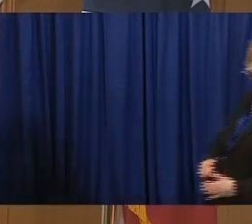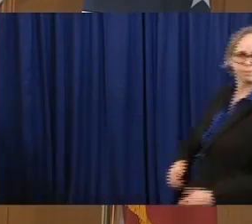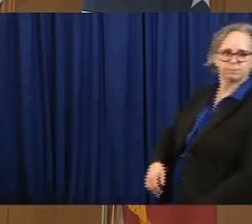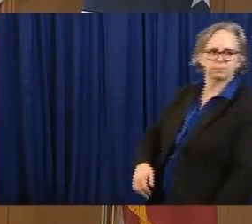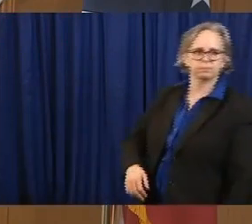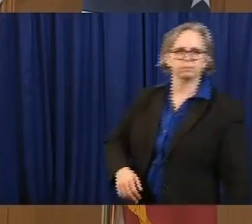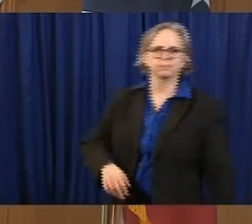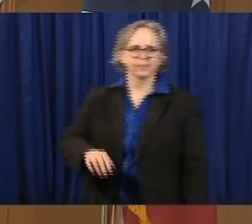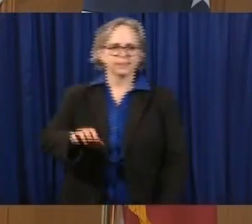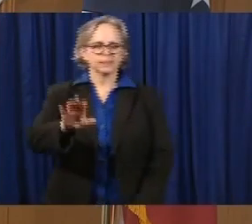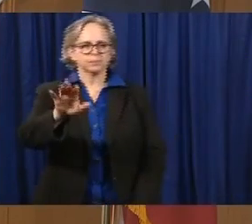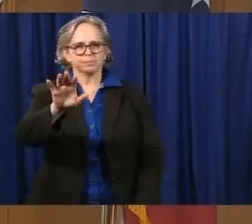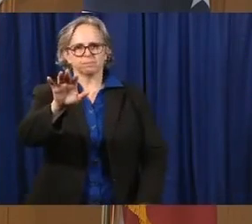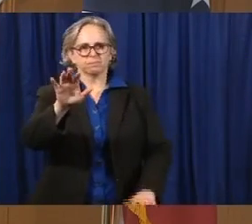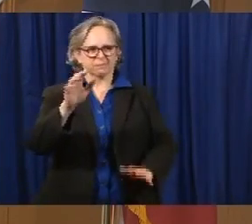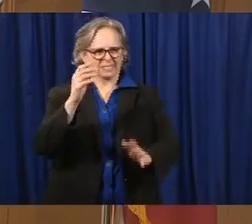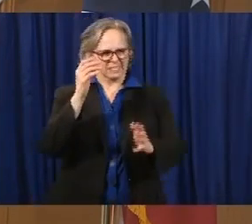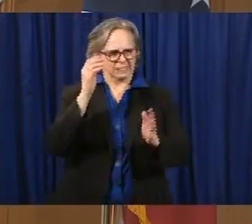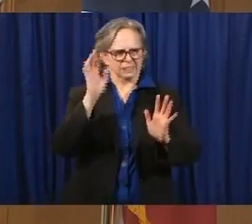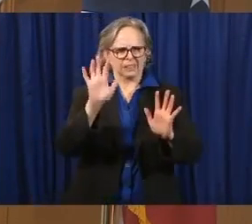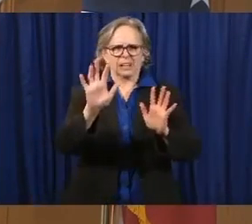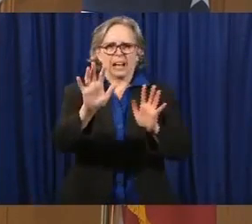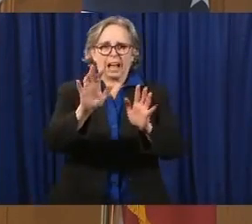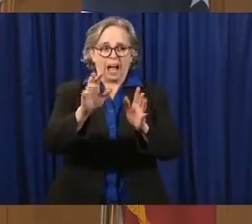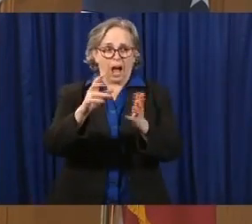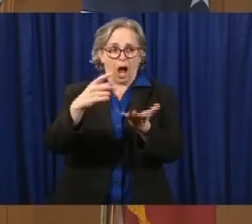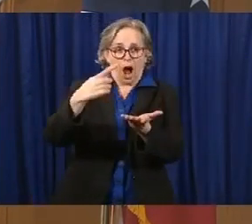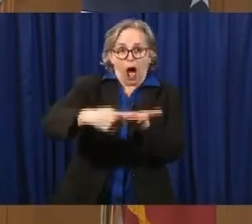any decisions about fall.